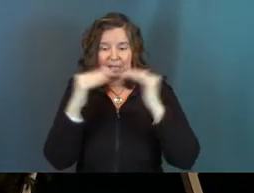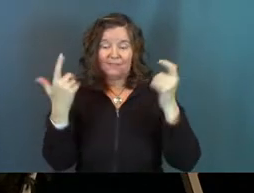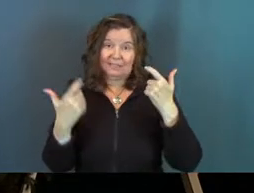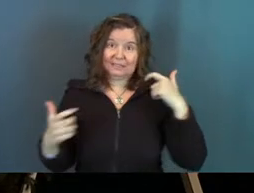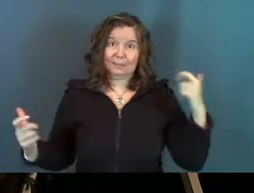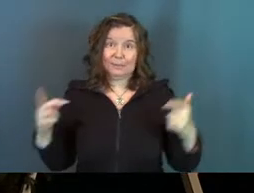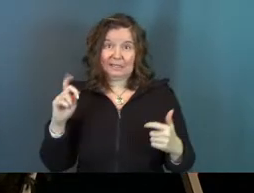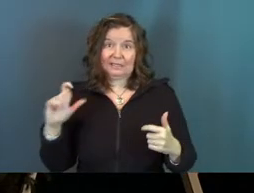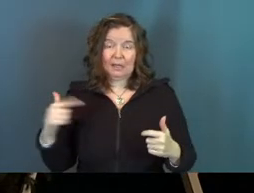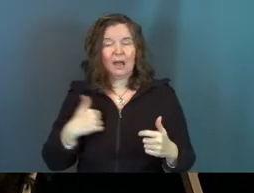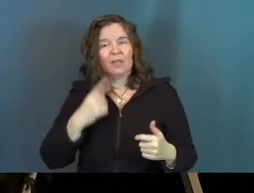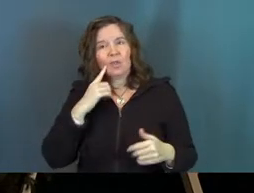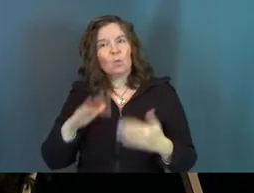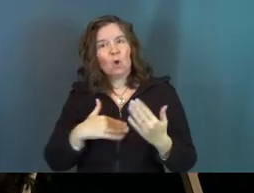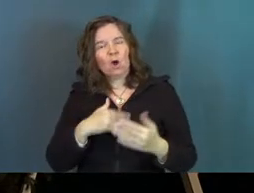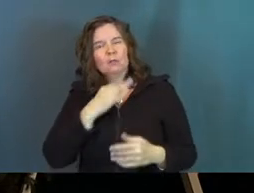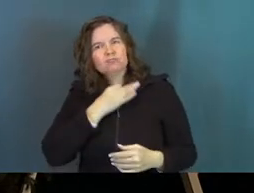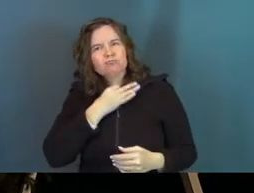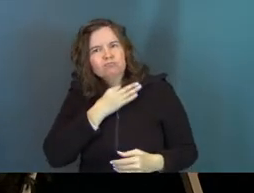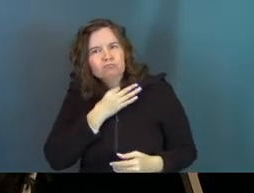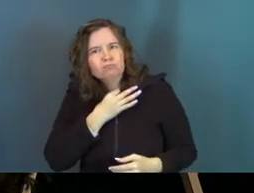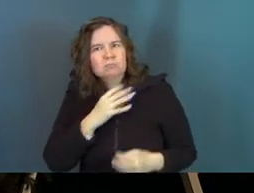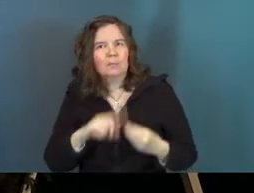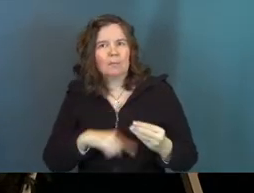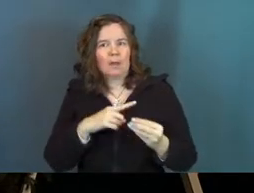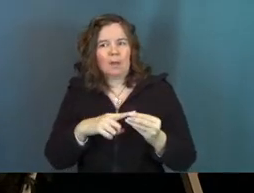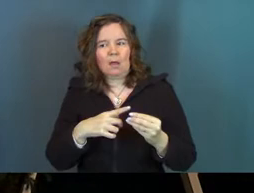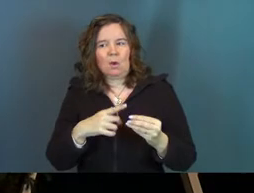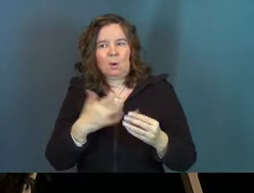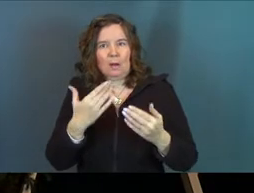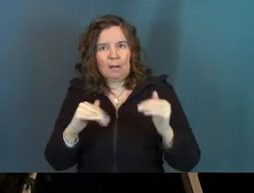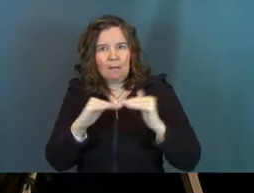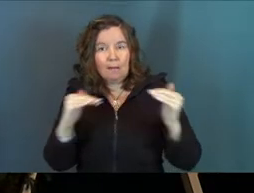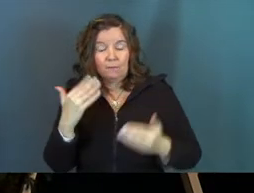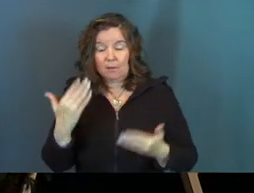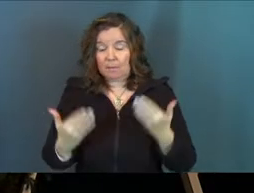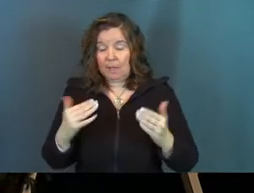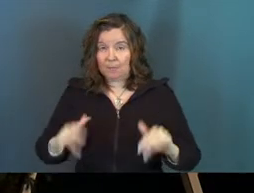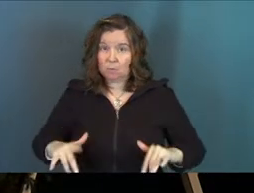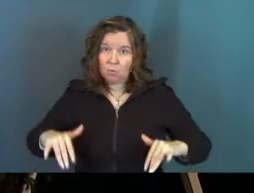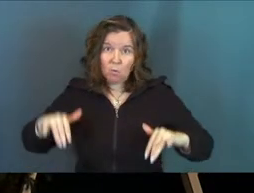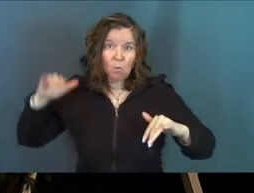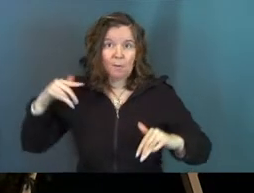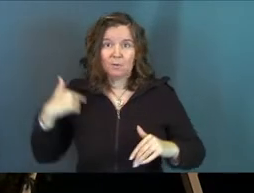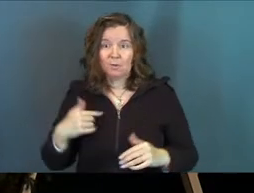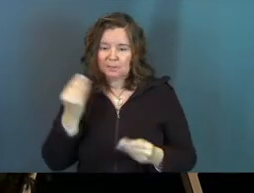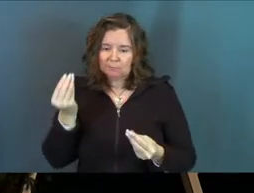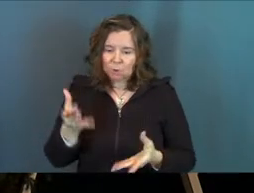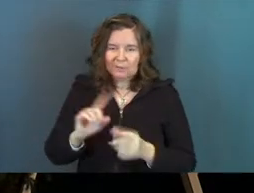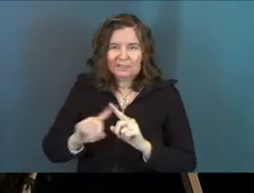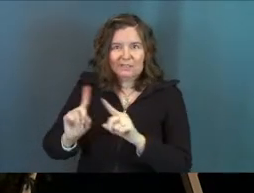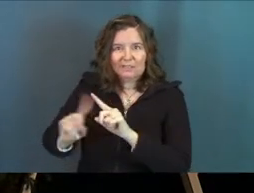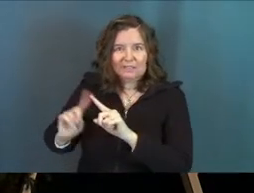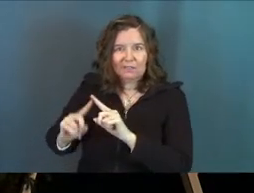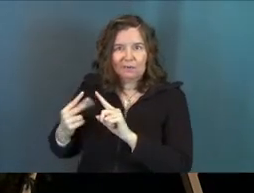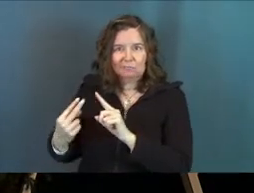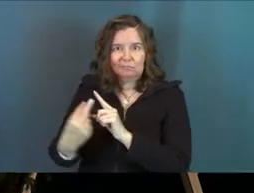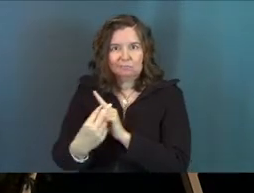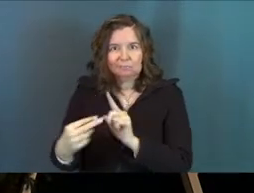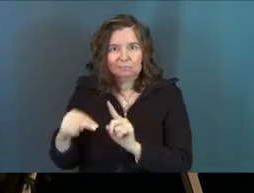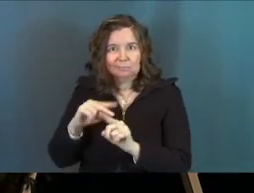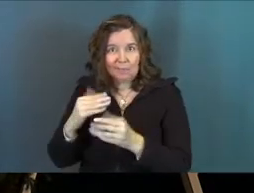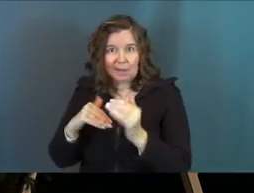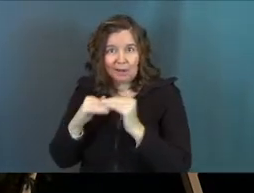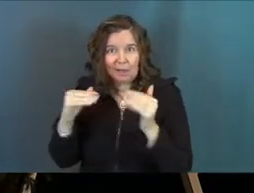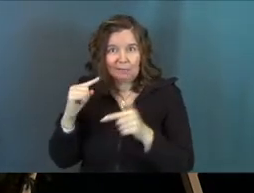is a big deal. I think we all are curious about heaven. Maybe growing up, you've been told a lot of different things about heaven.